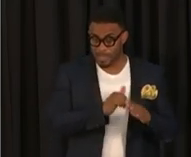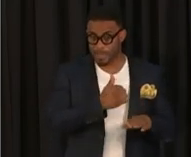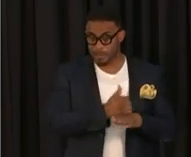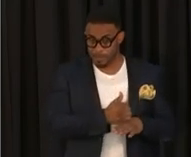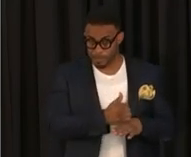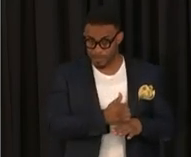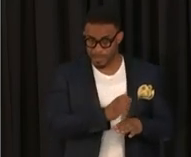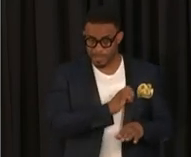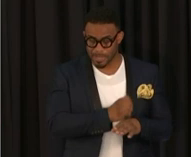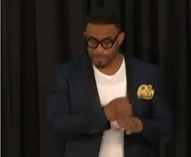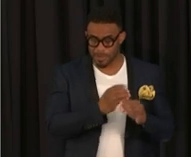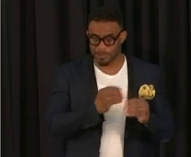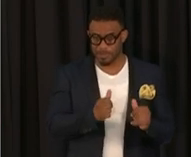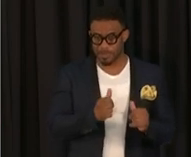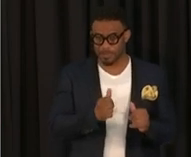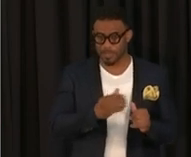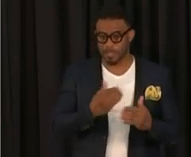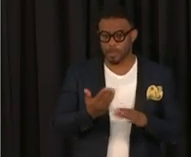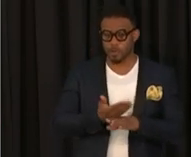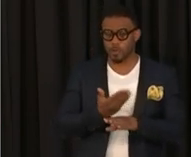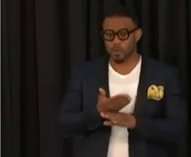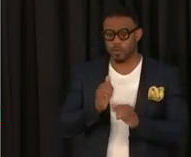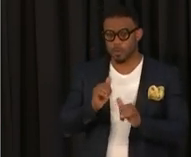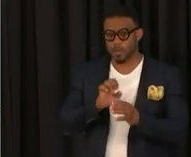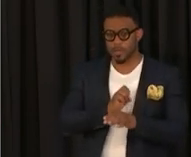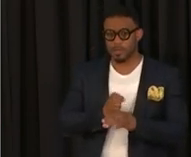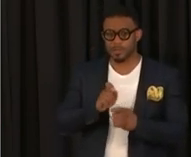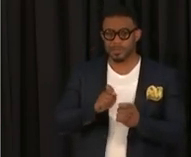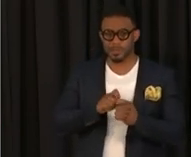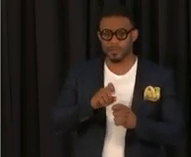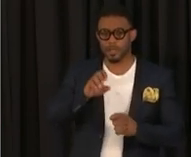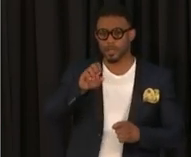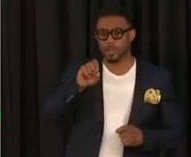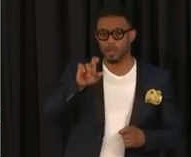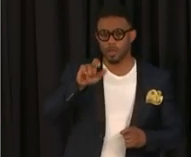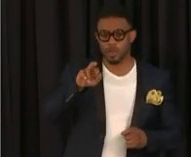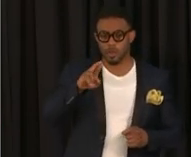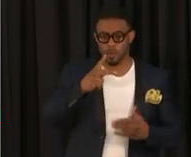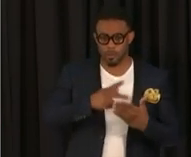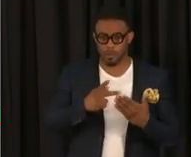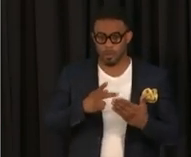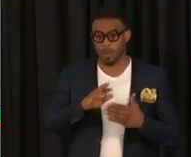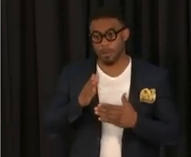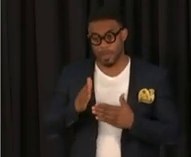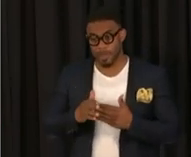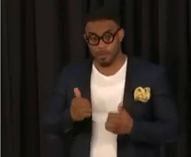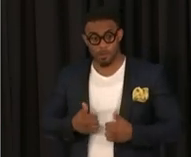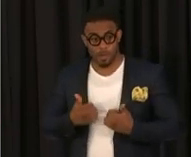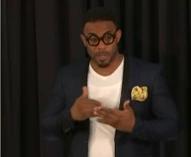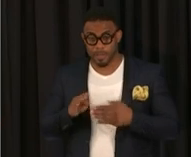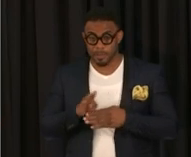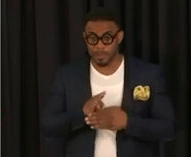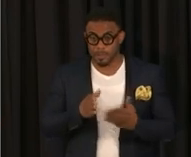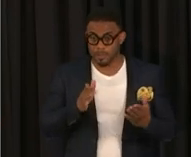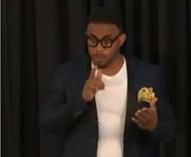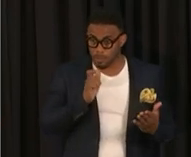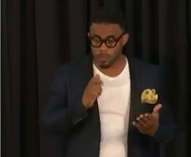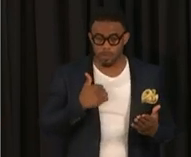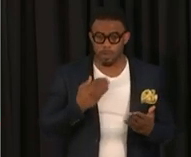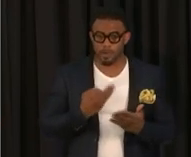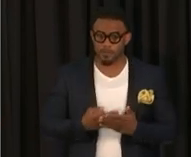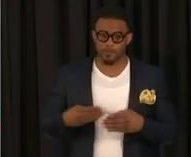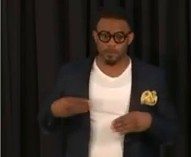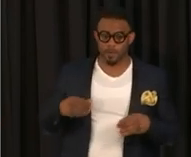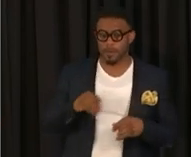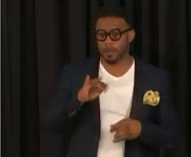and implement energy efficiency and renewable energy, specifically solar programs, on behalf of residents and businesses here. And so